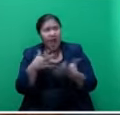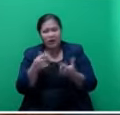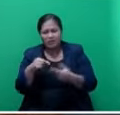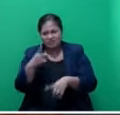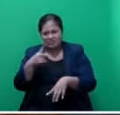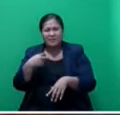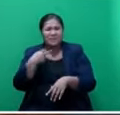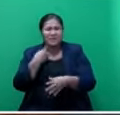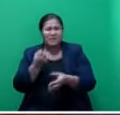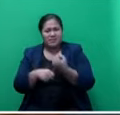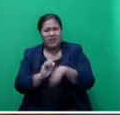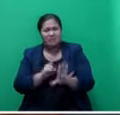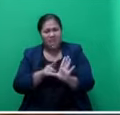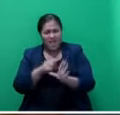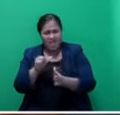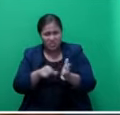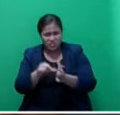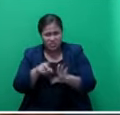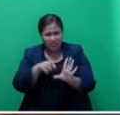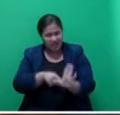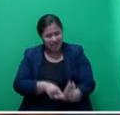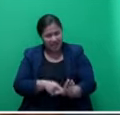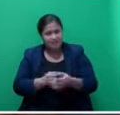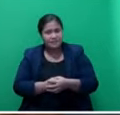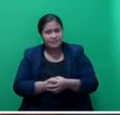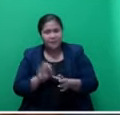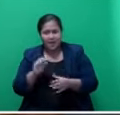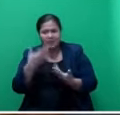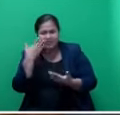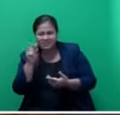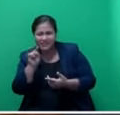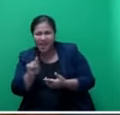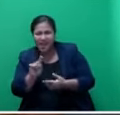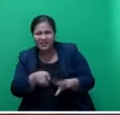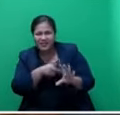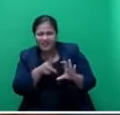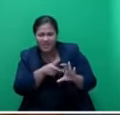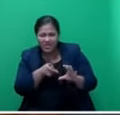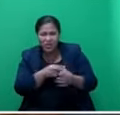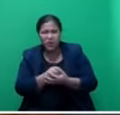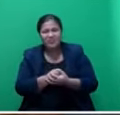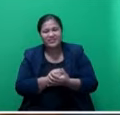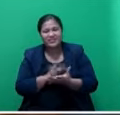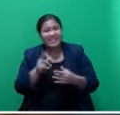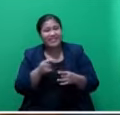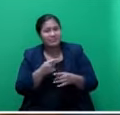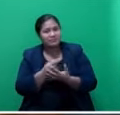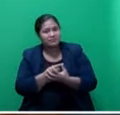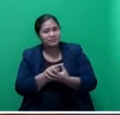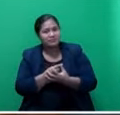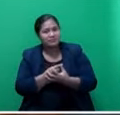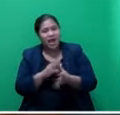to discern the age of the victims in the films and photos produced by the porn industry. Now,